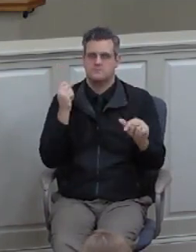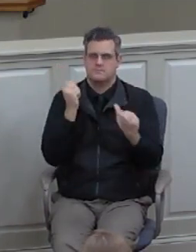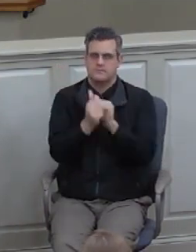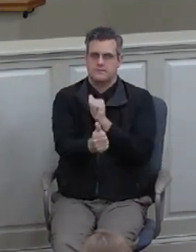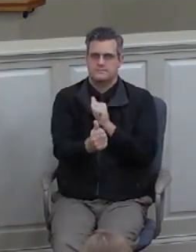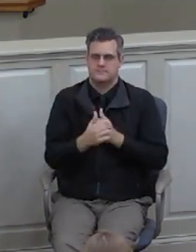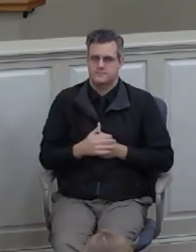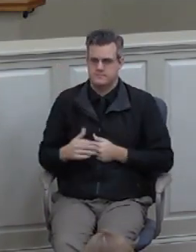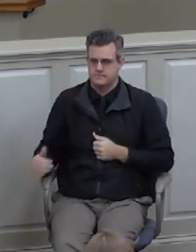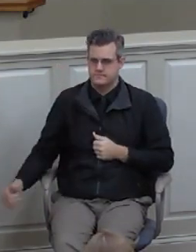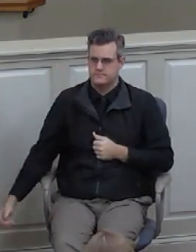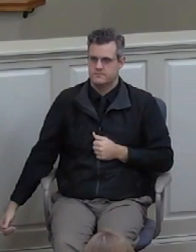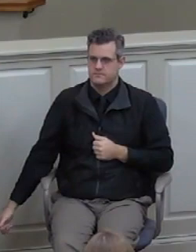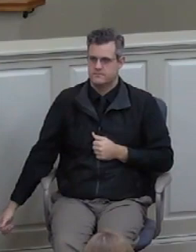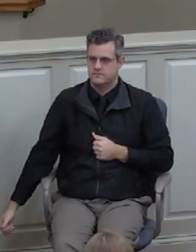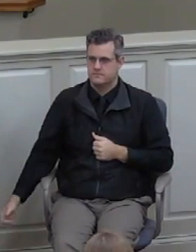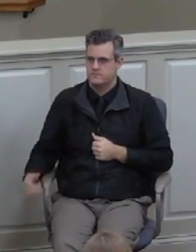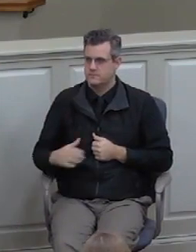Motion carries.